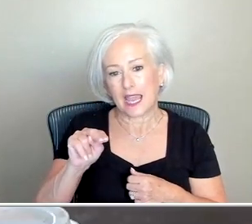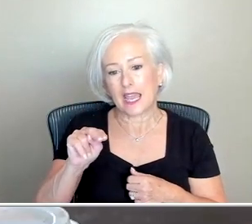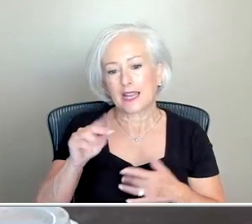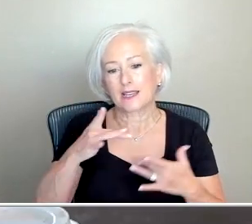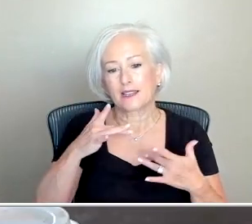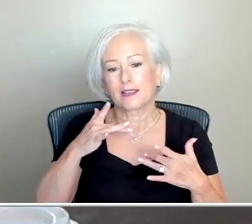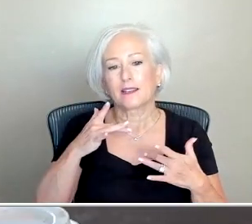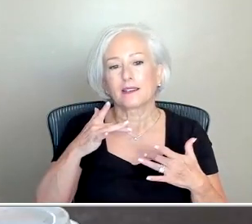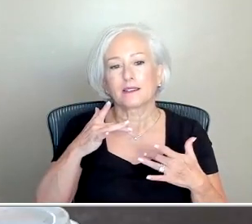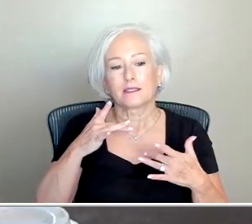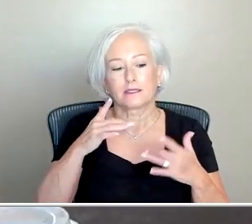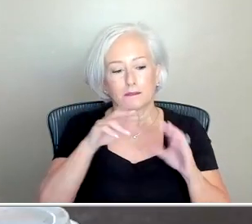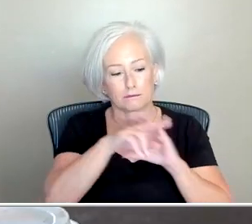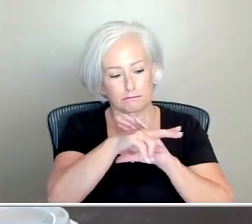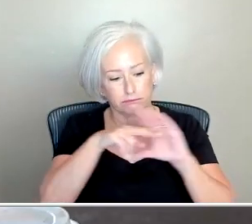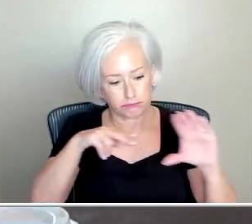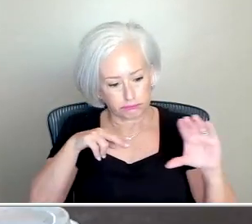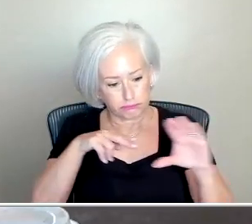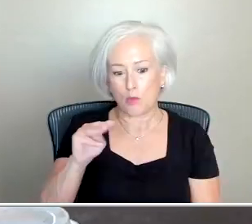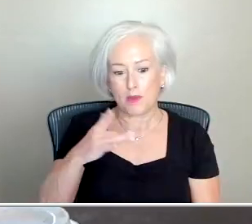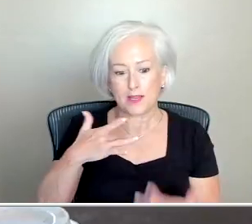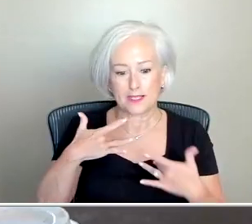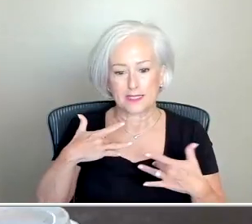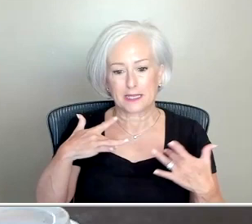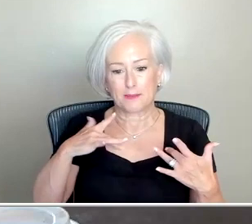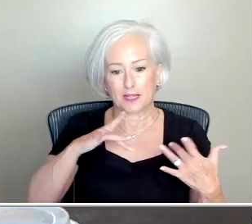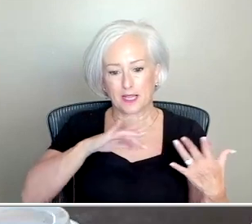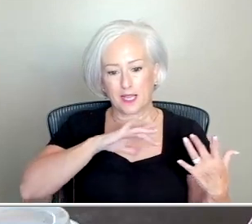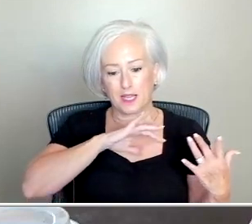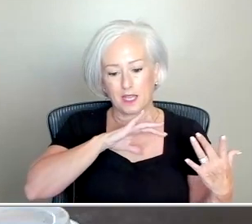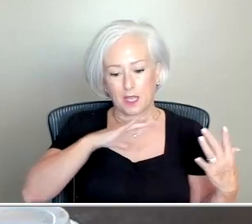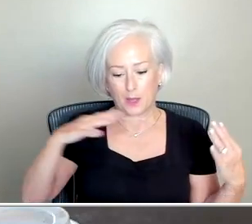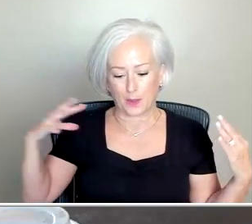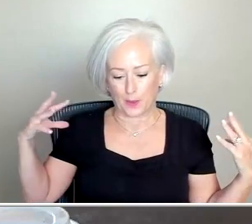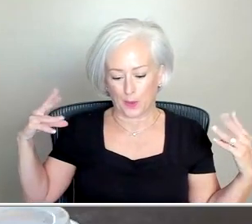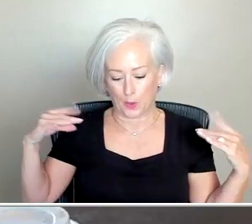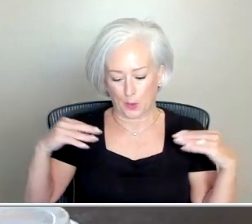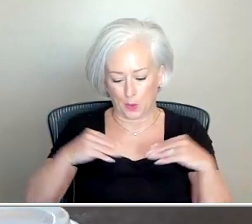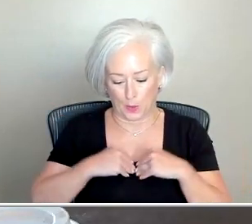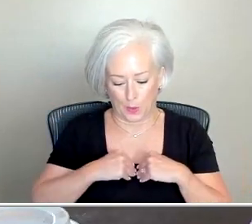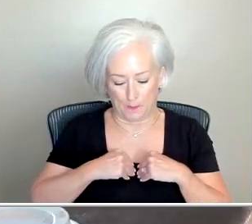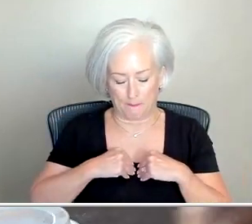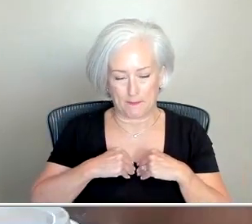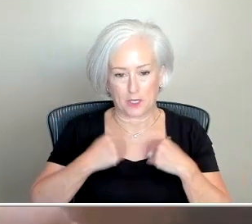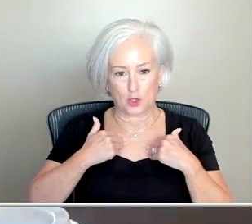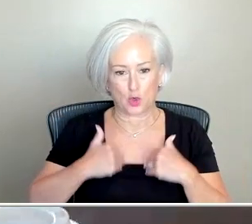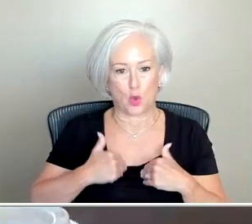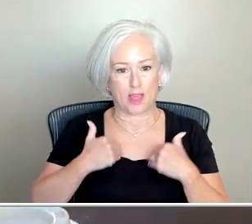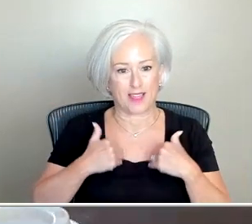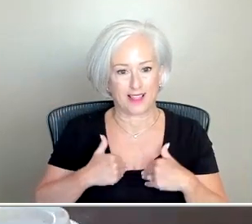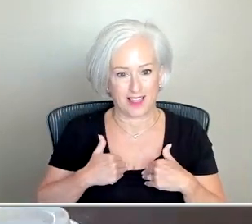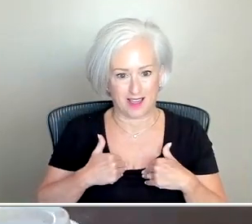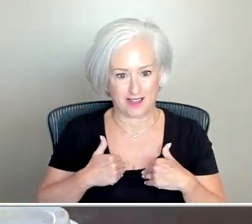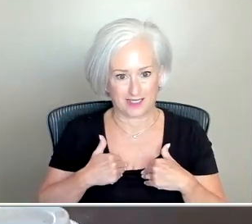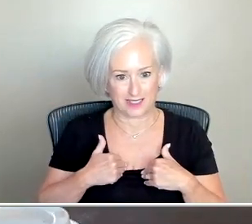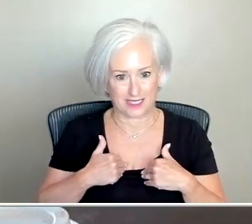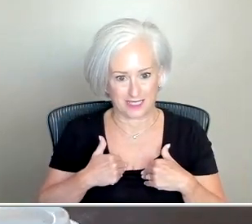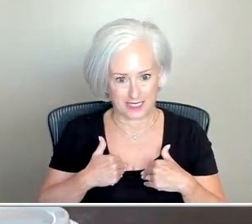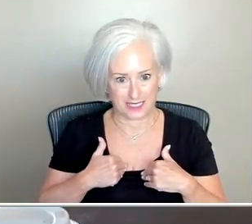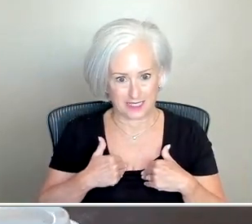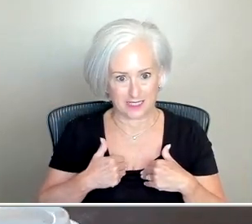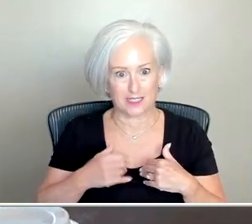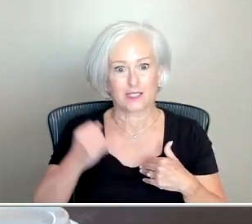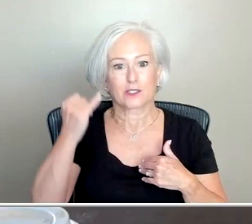you have it every 2 months for the first 2 years because it was so aggressive. If something showed up in my lungs, it's immediate surgery, I was